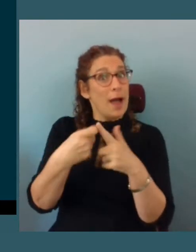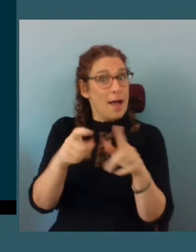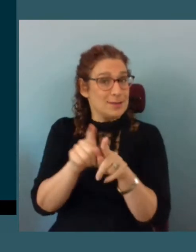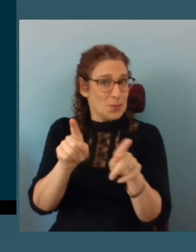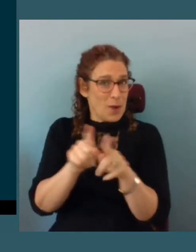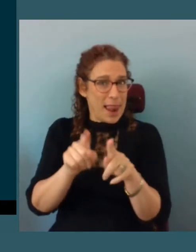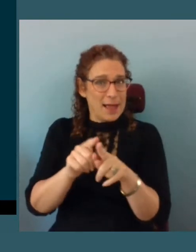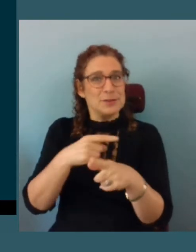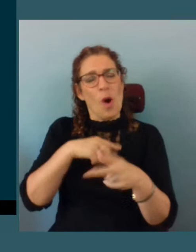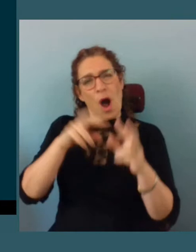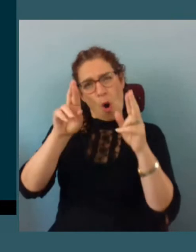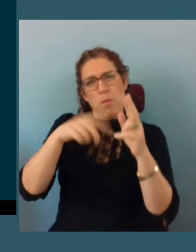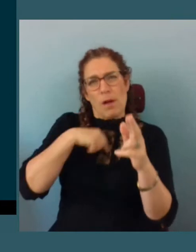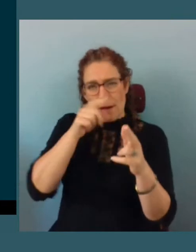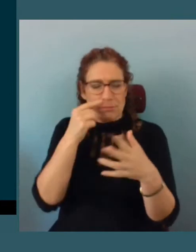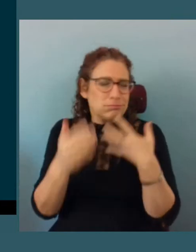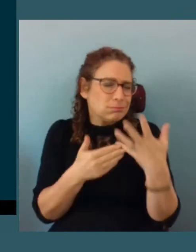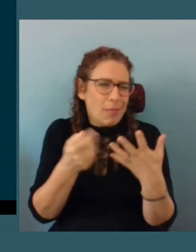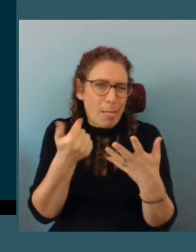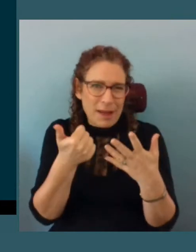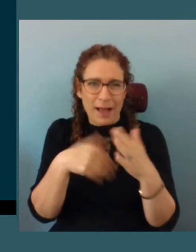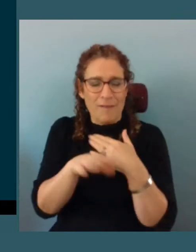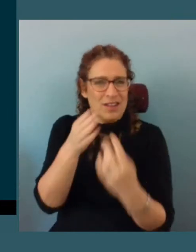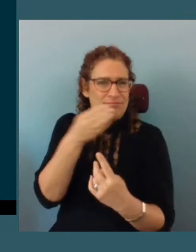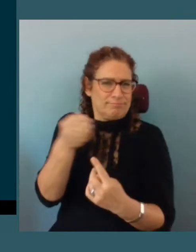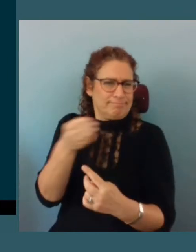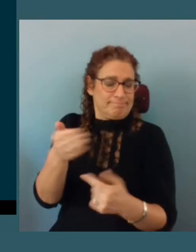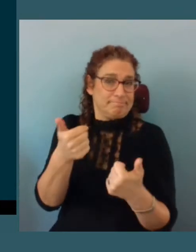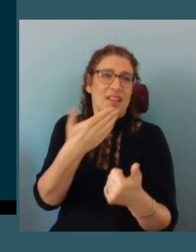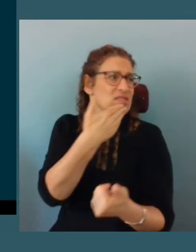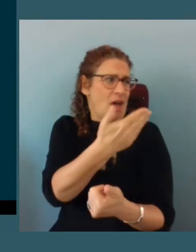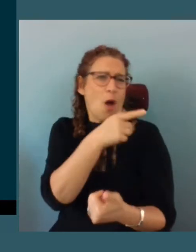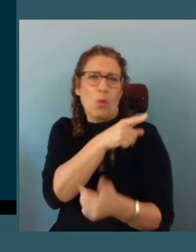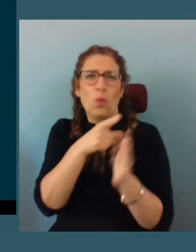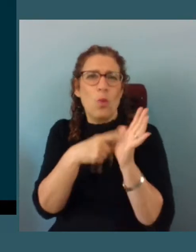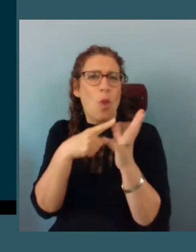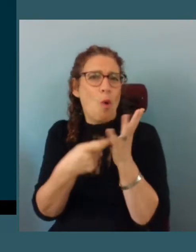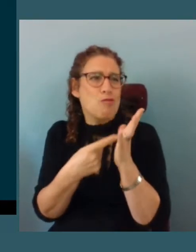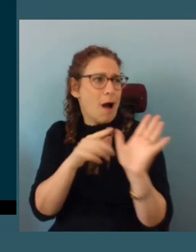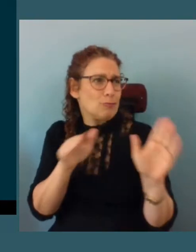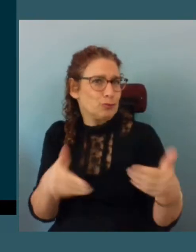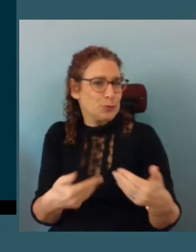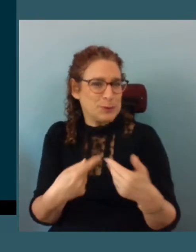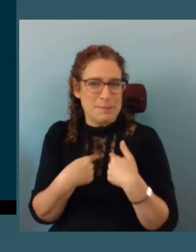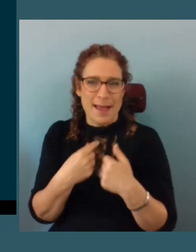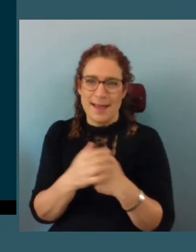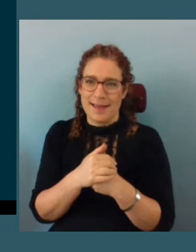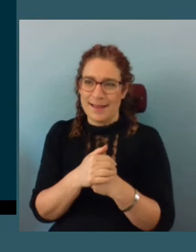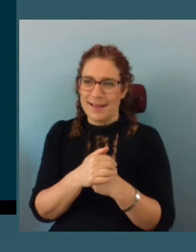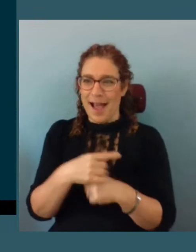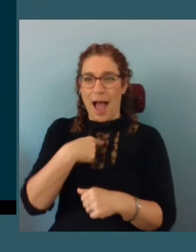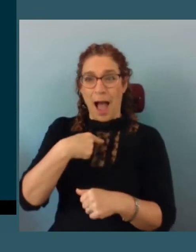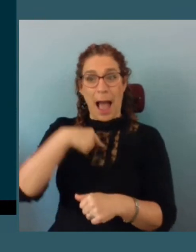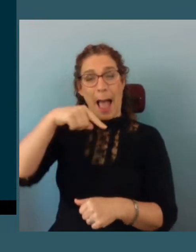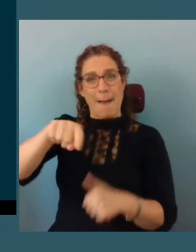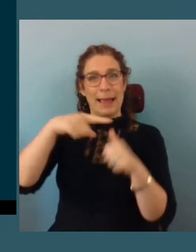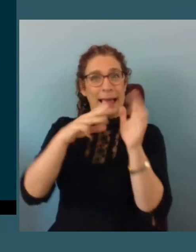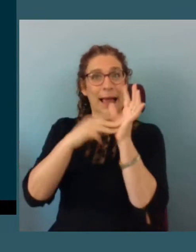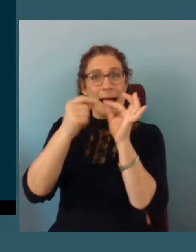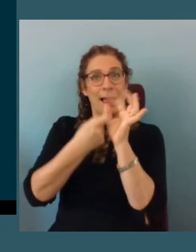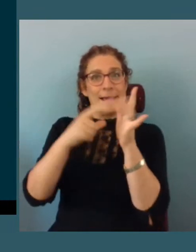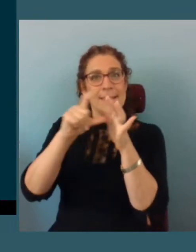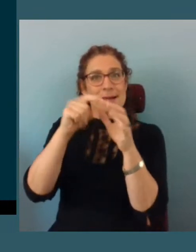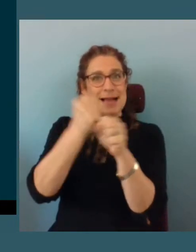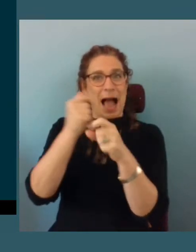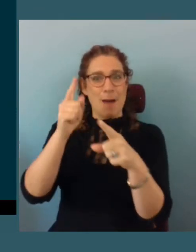few minutes. And thank you for the introduction. You can see a bit of sun shining in Cambridge where I am at the moment. I'm sitting in my